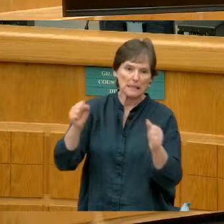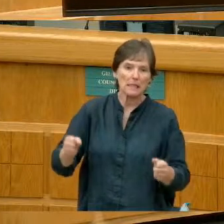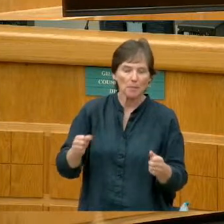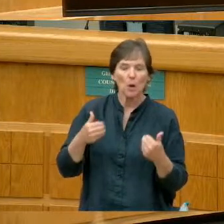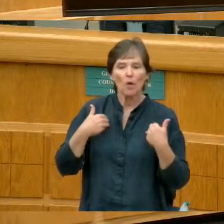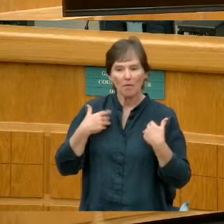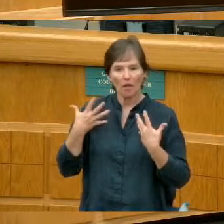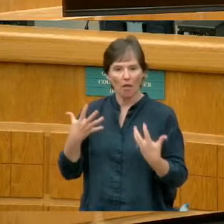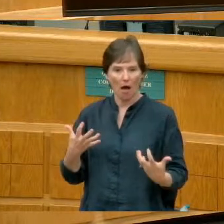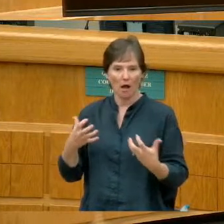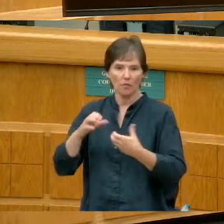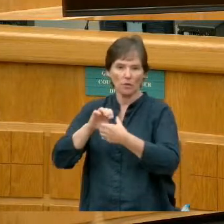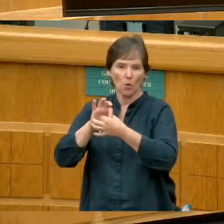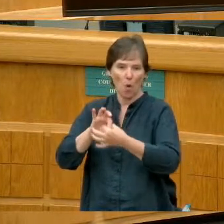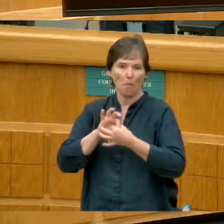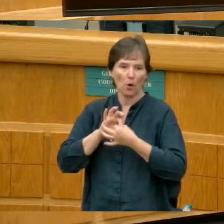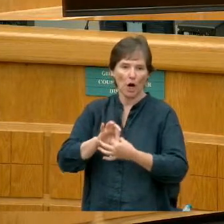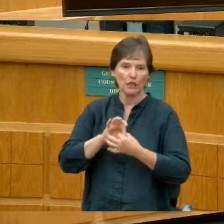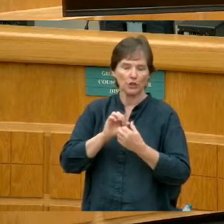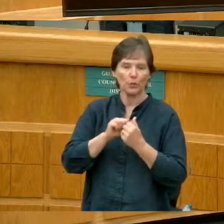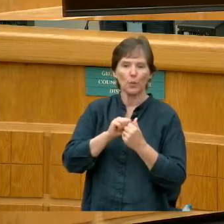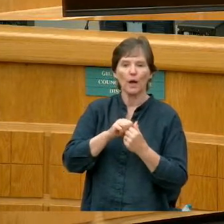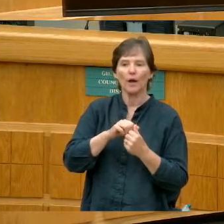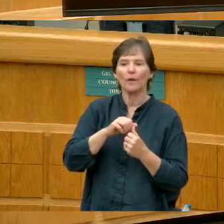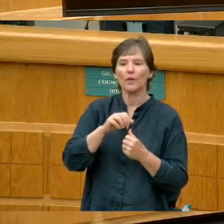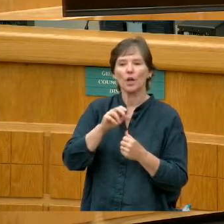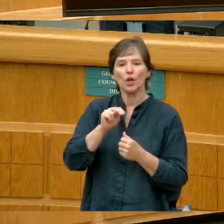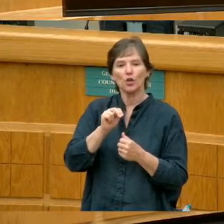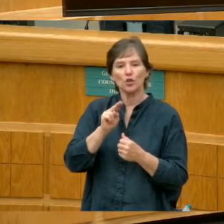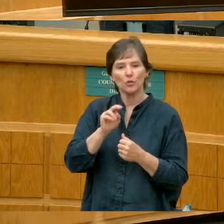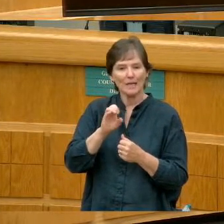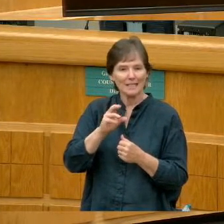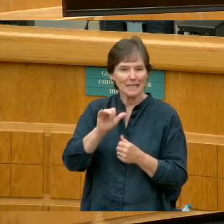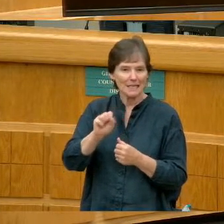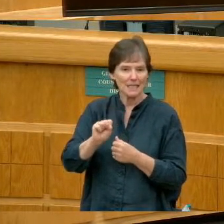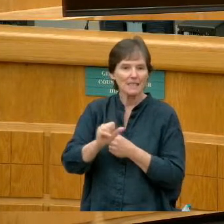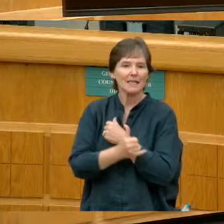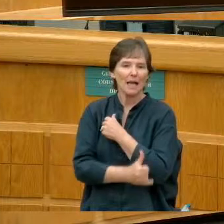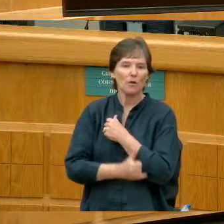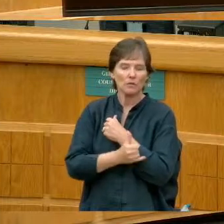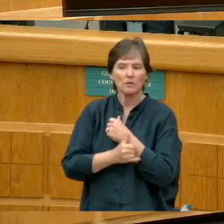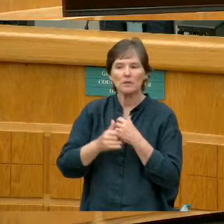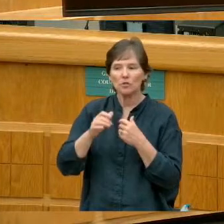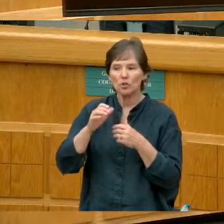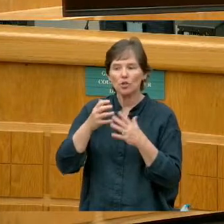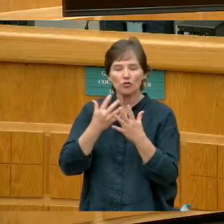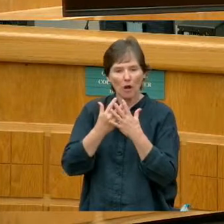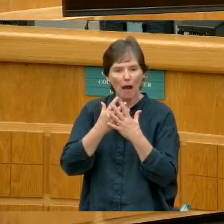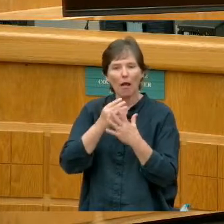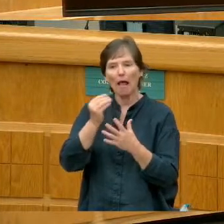Jail, the sheriff, and the medical administrator there on site.